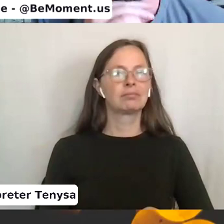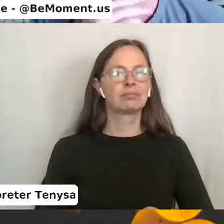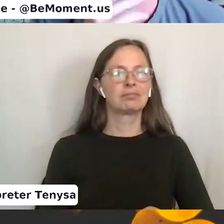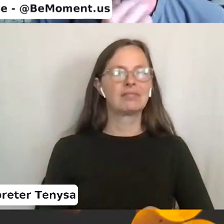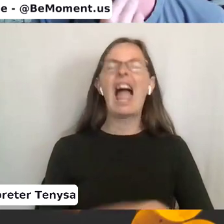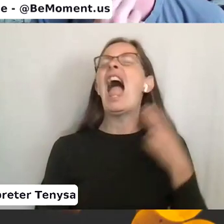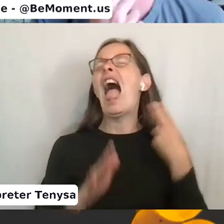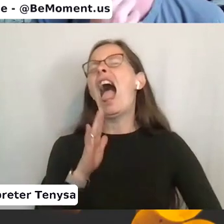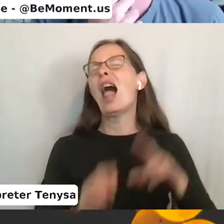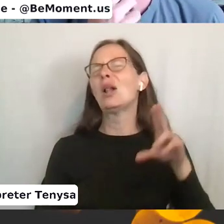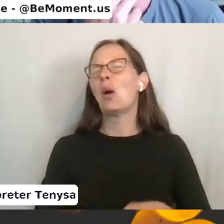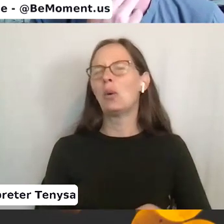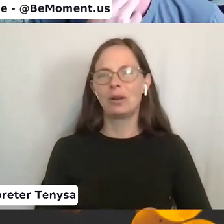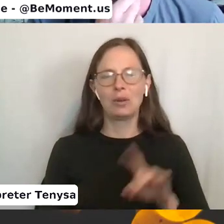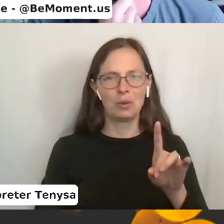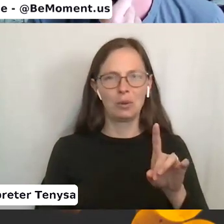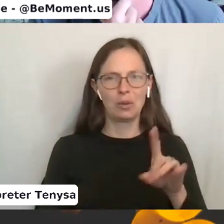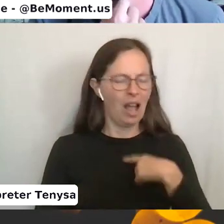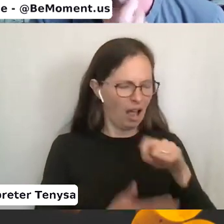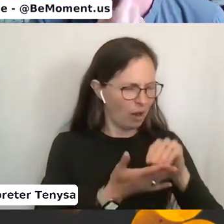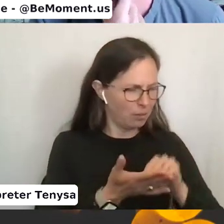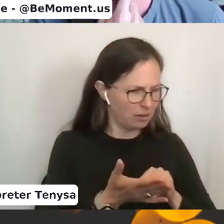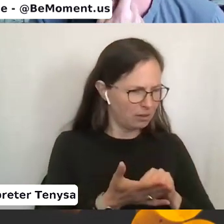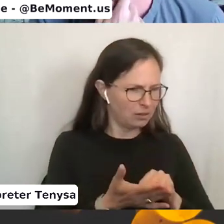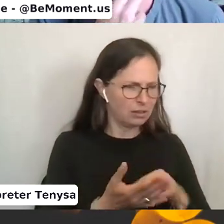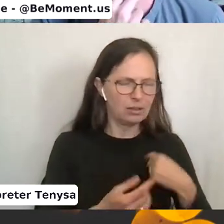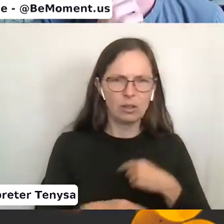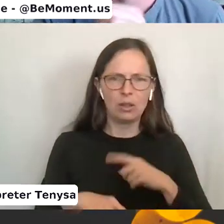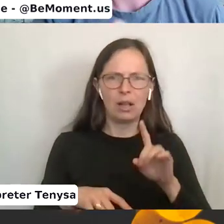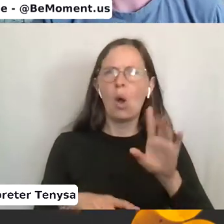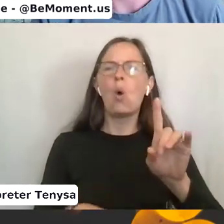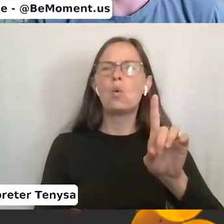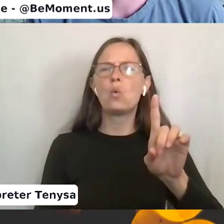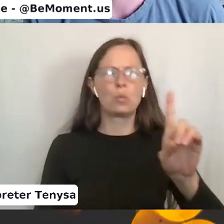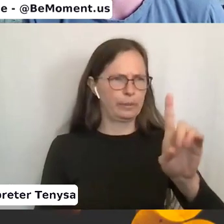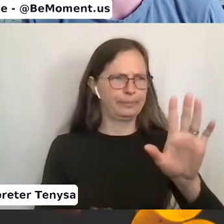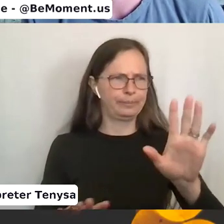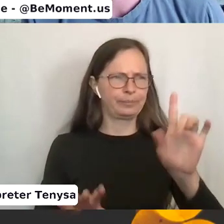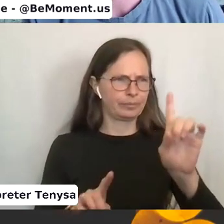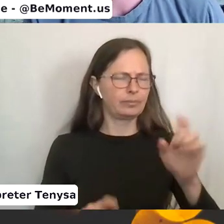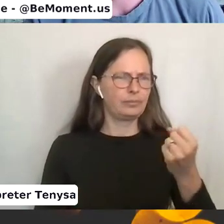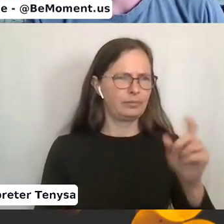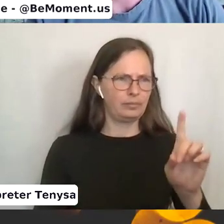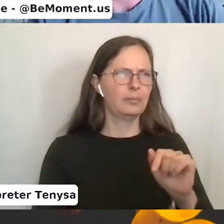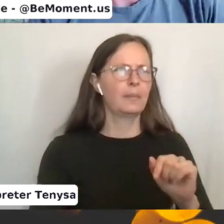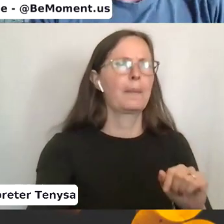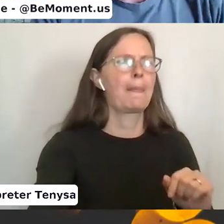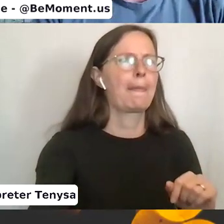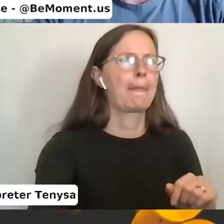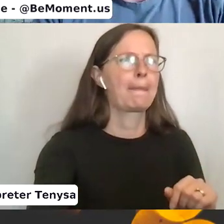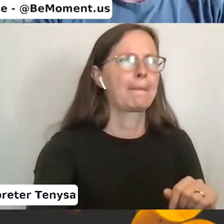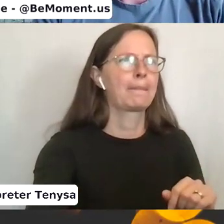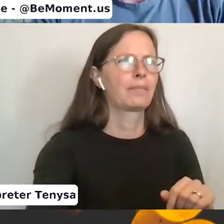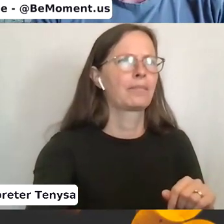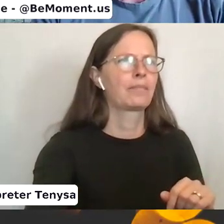Hell no. Hold on a second. I gotta write notes because we might not be able to go. Hold on. Oh yeah. Please hold. Oh yeah. Hold on. Hold on. I need to, let me get a